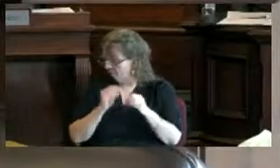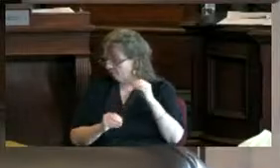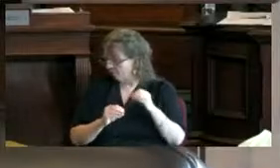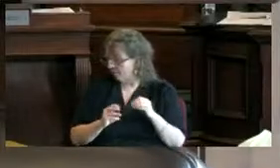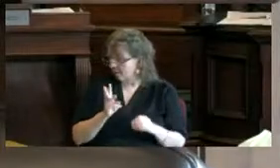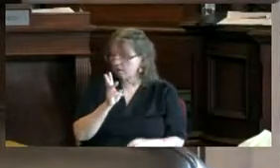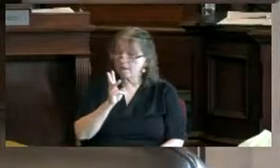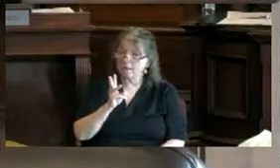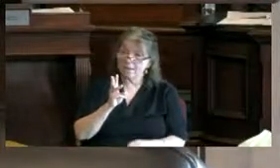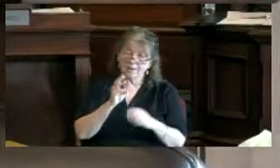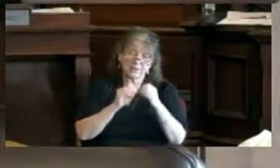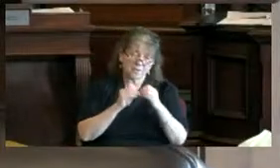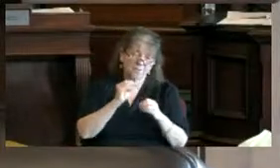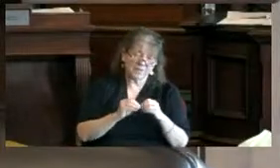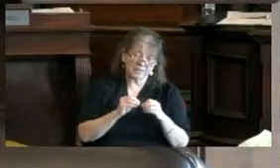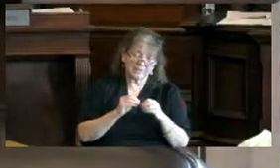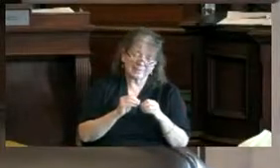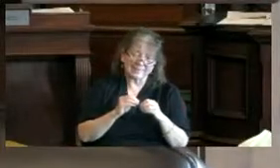of the